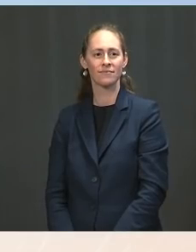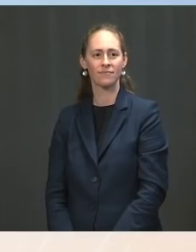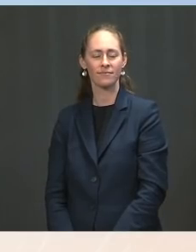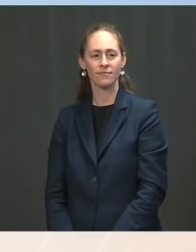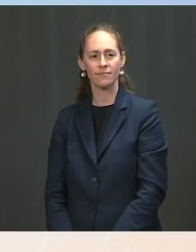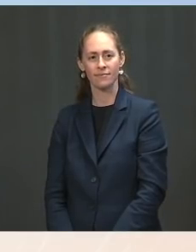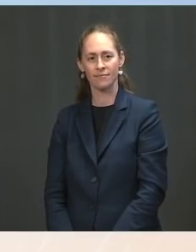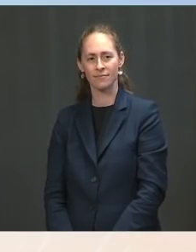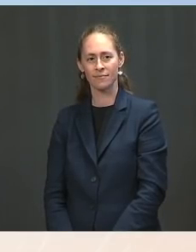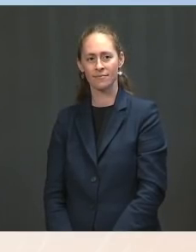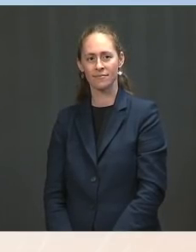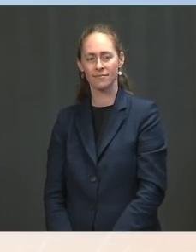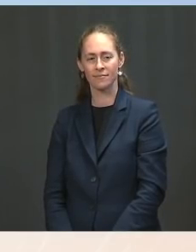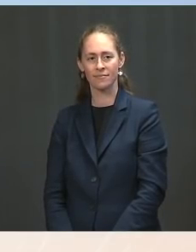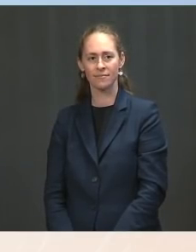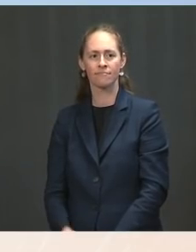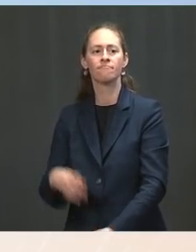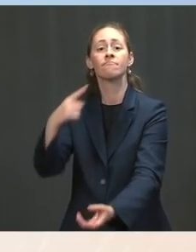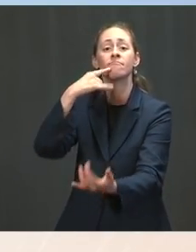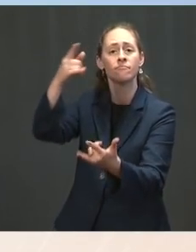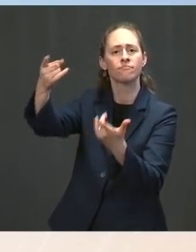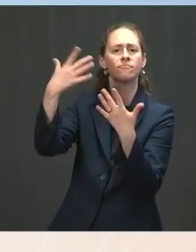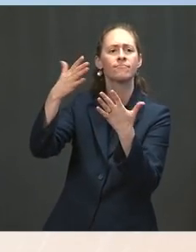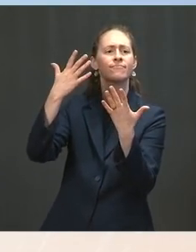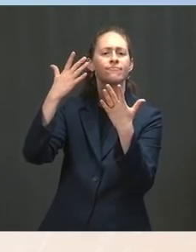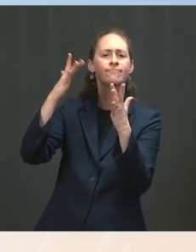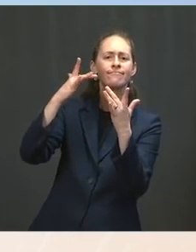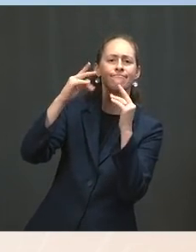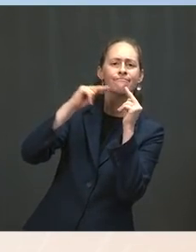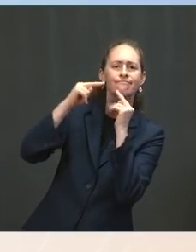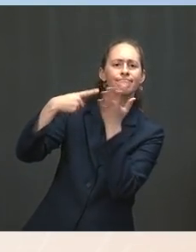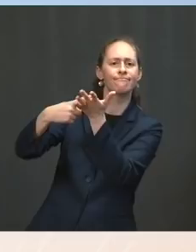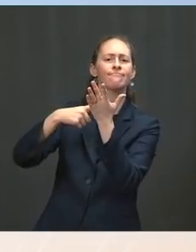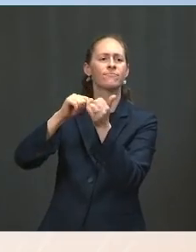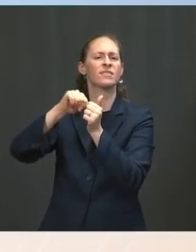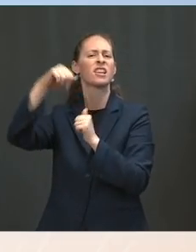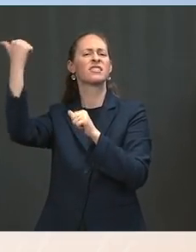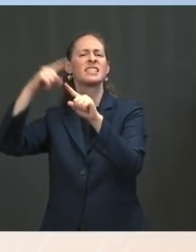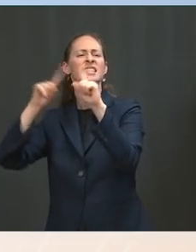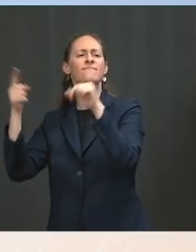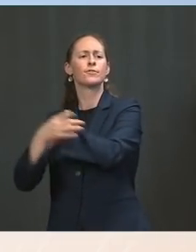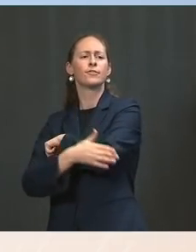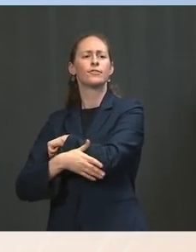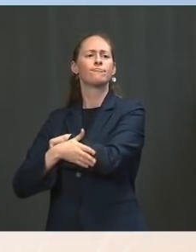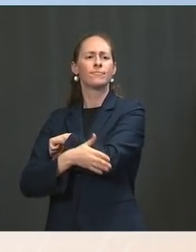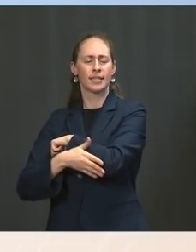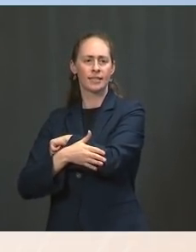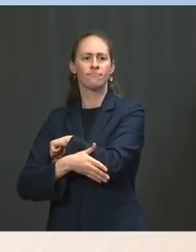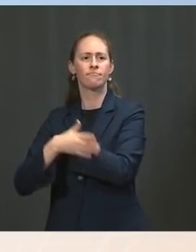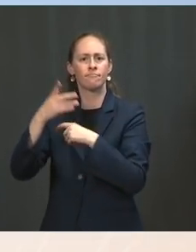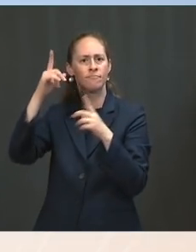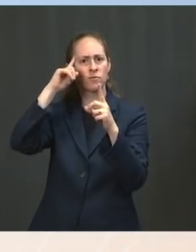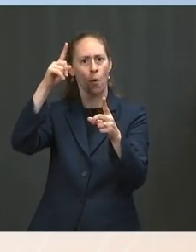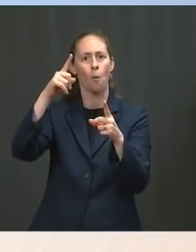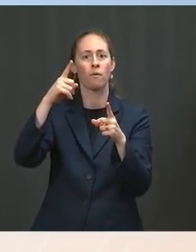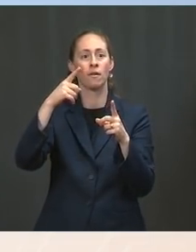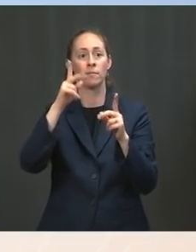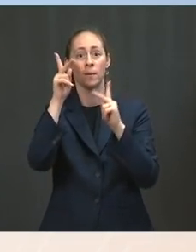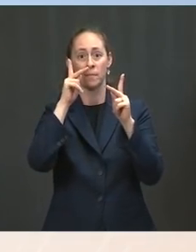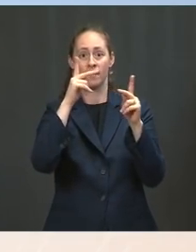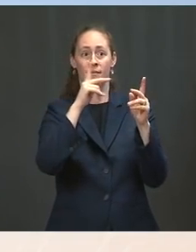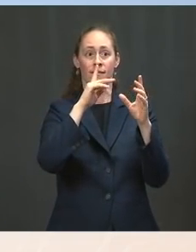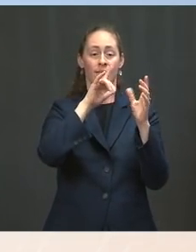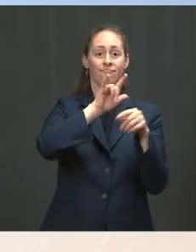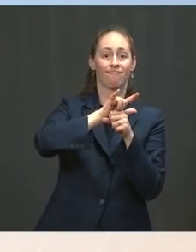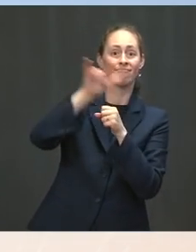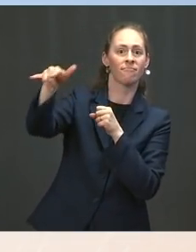the ability to bring flights in to expand the number of places throughout Europe and the Middle East. Why wasn't that